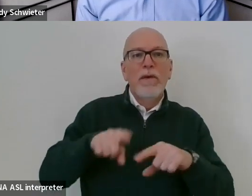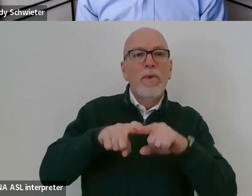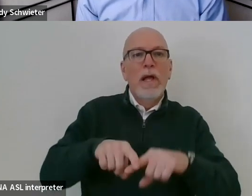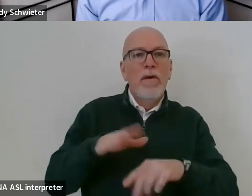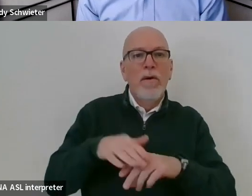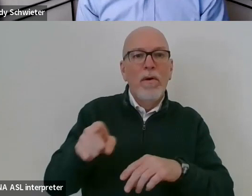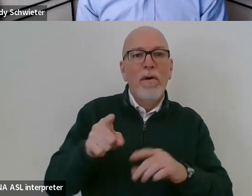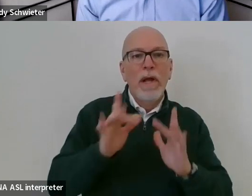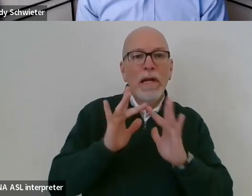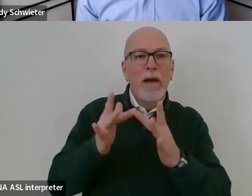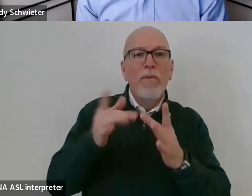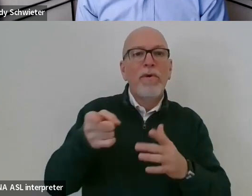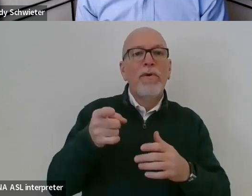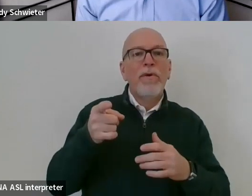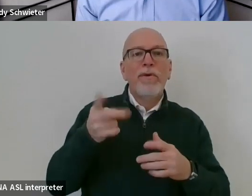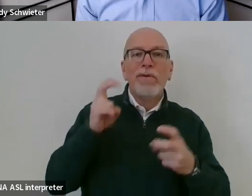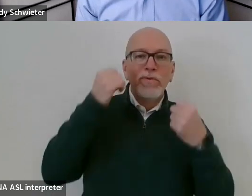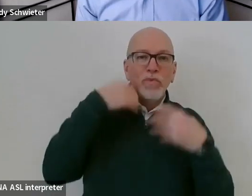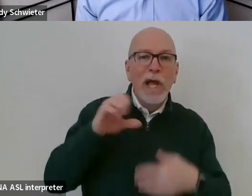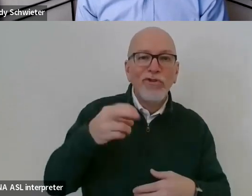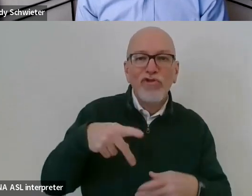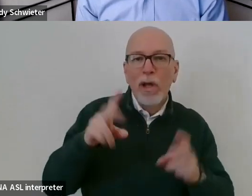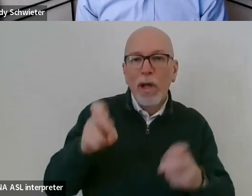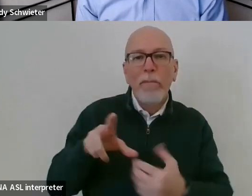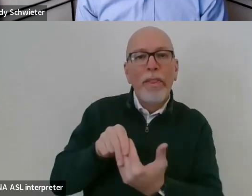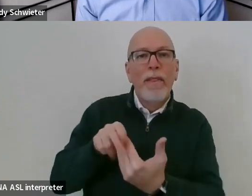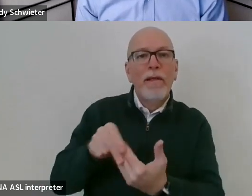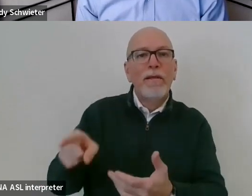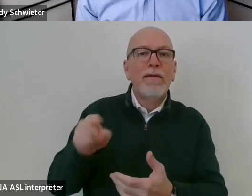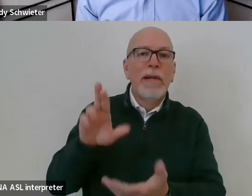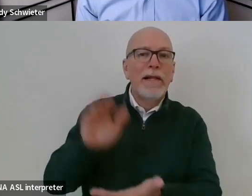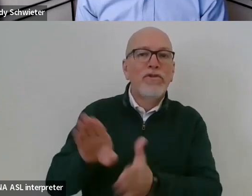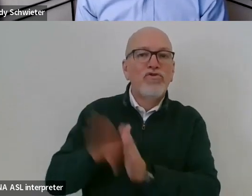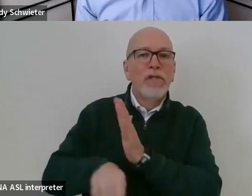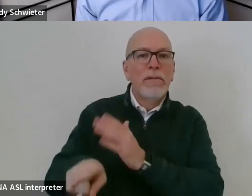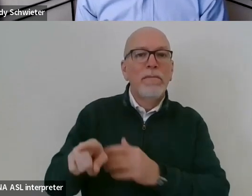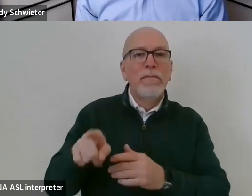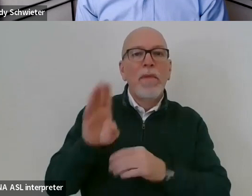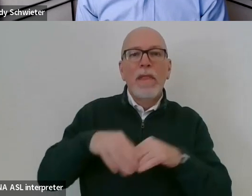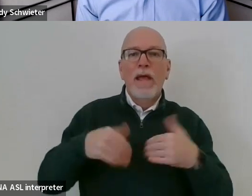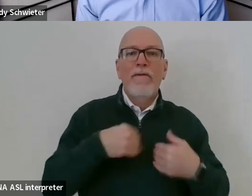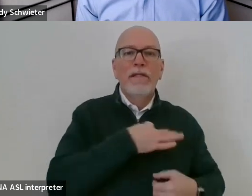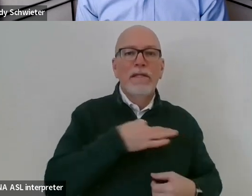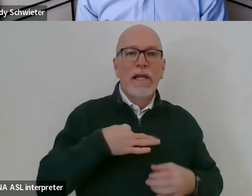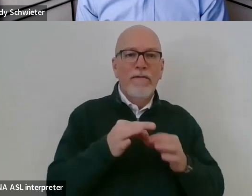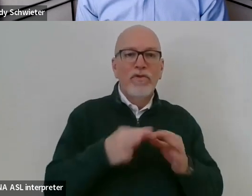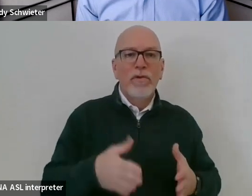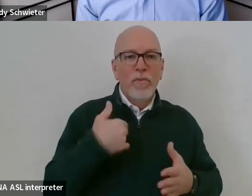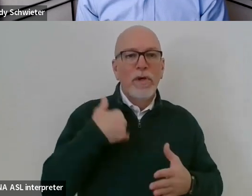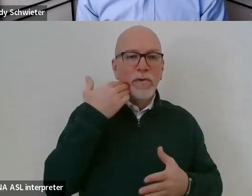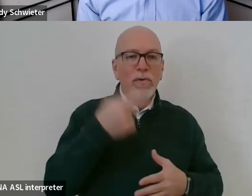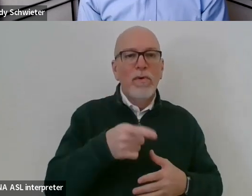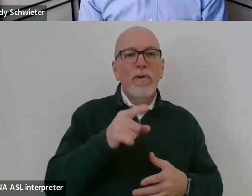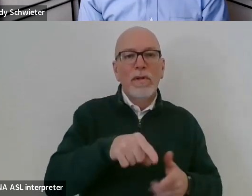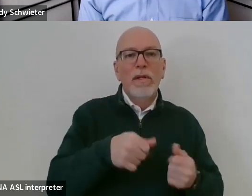established networks, sweatshops, or things that are much less expensive than having a staff interpreter, but that we know that they don't